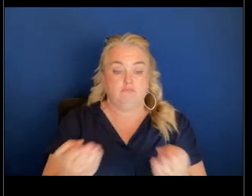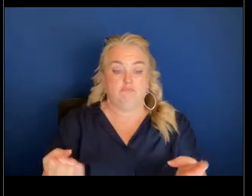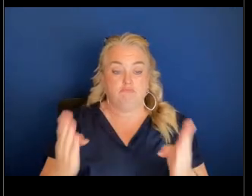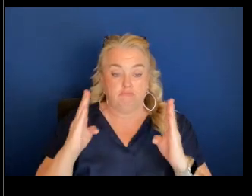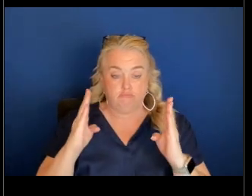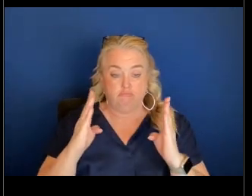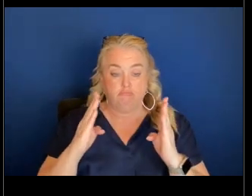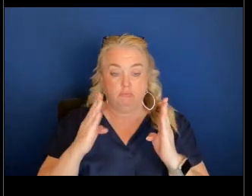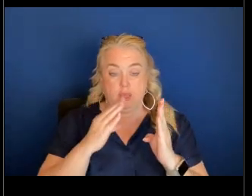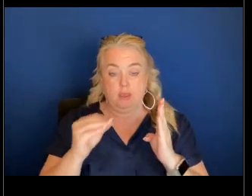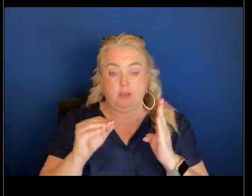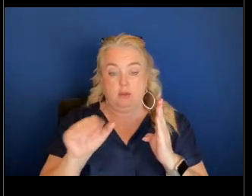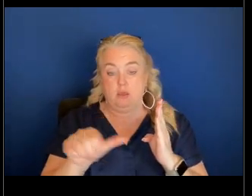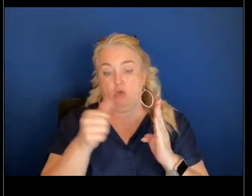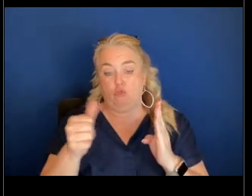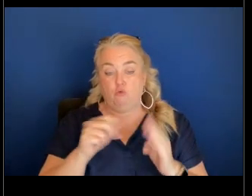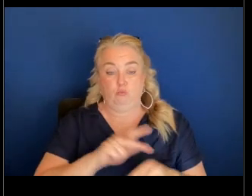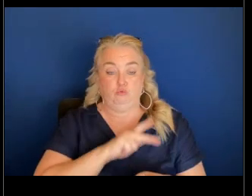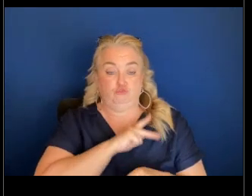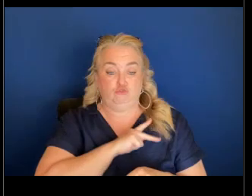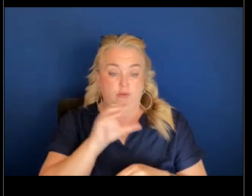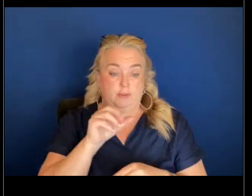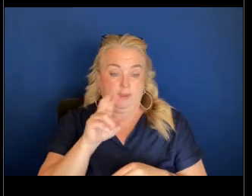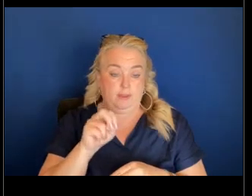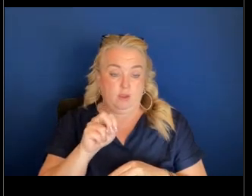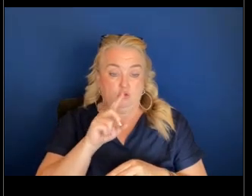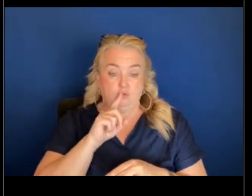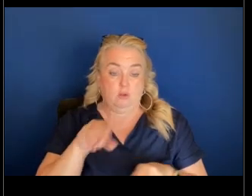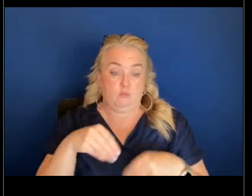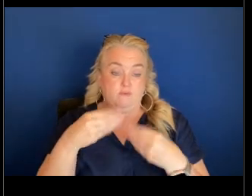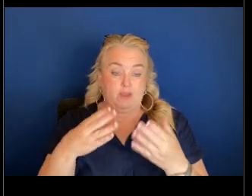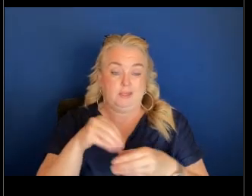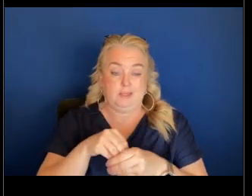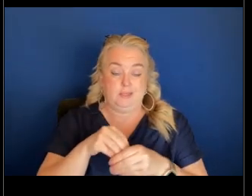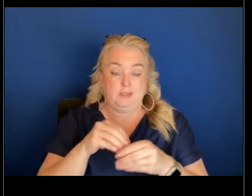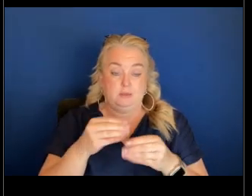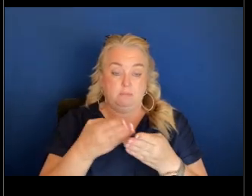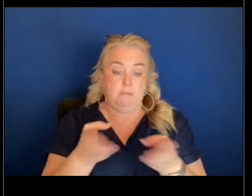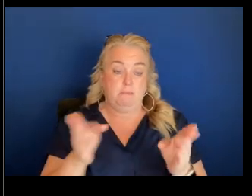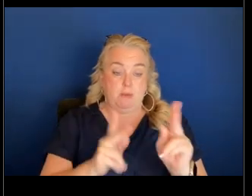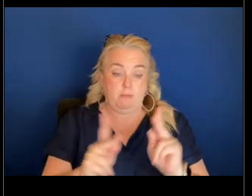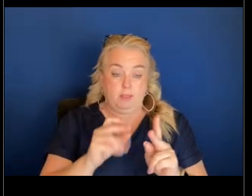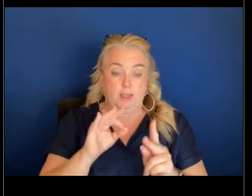similar personal care spaces are provided in public or recreational areas,